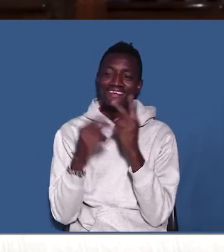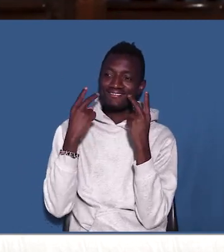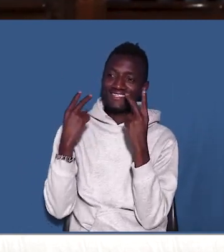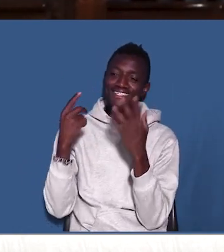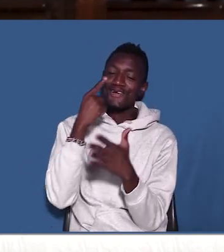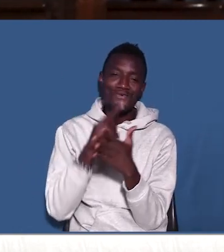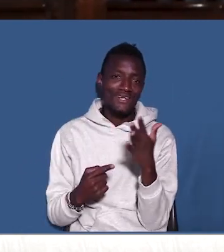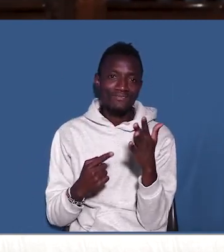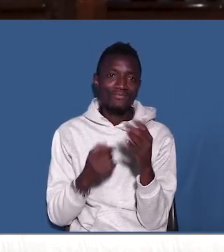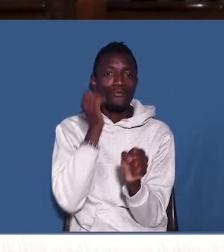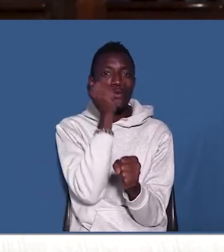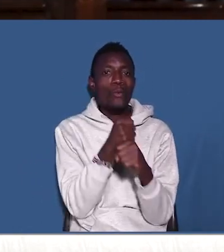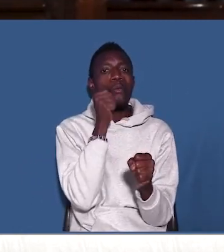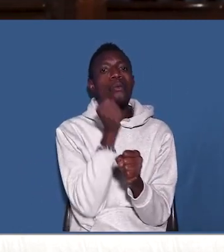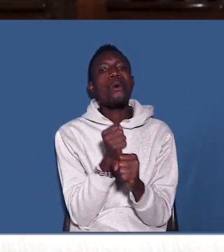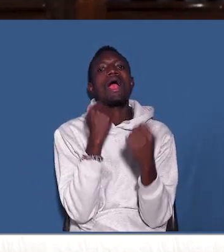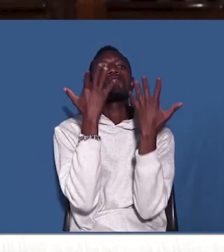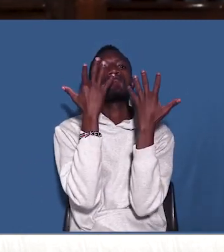complete. It is perfect."